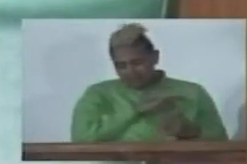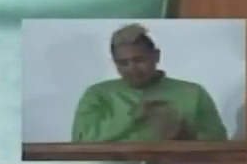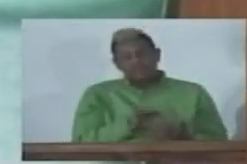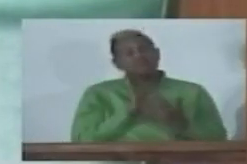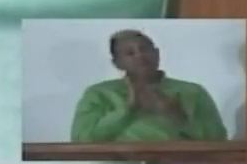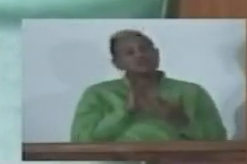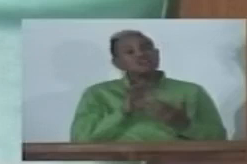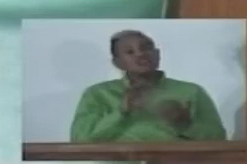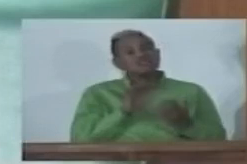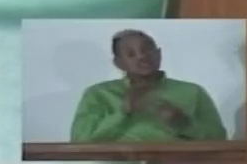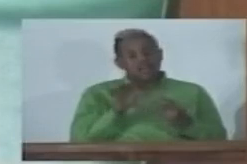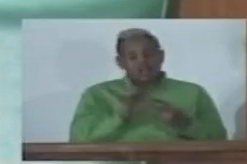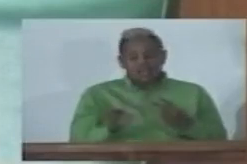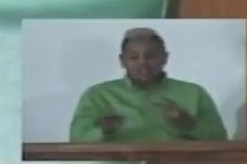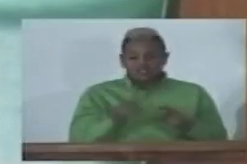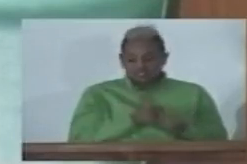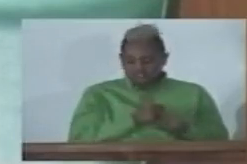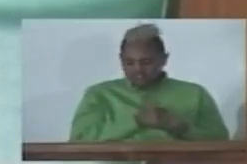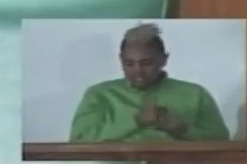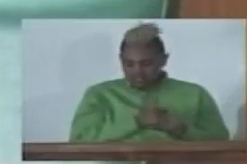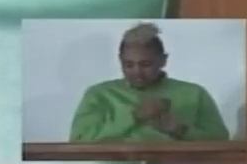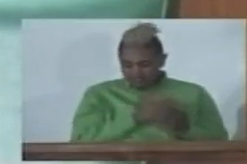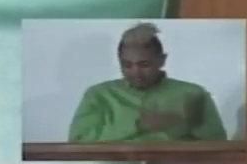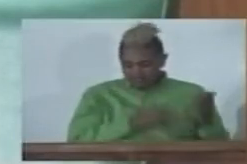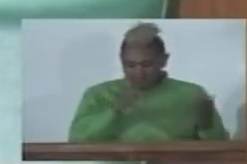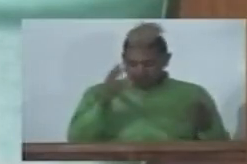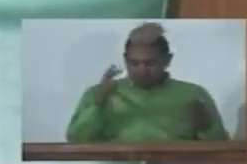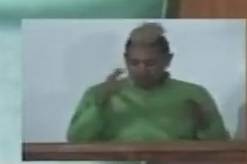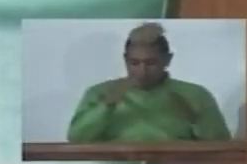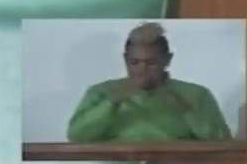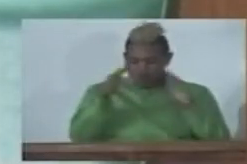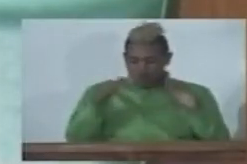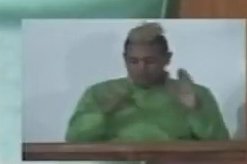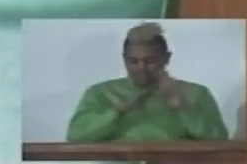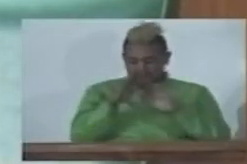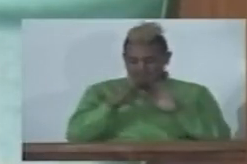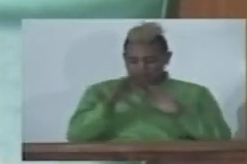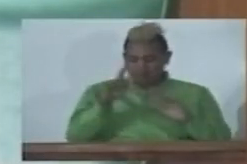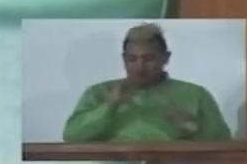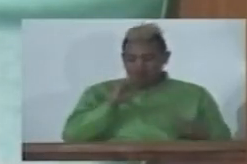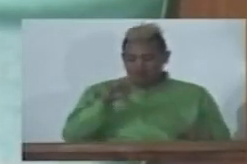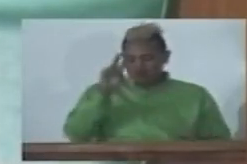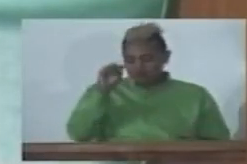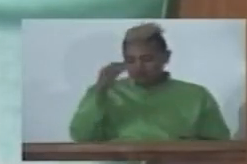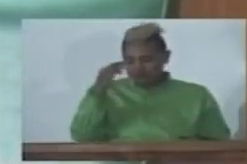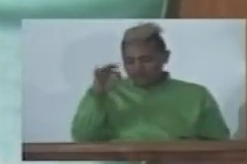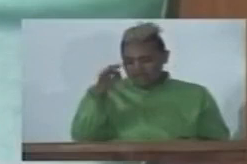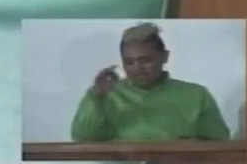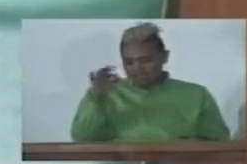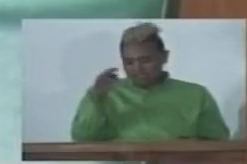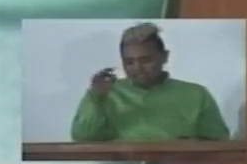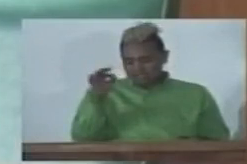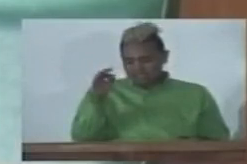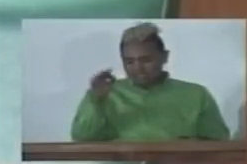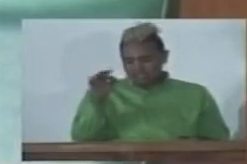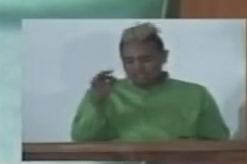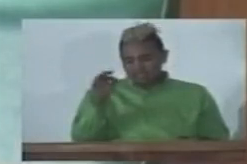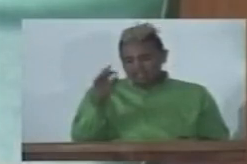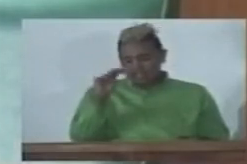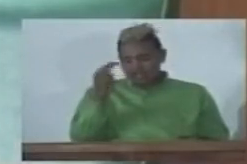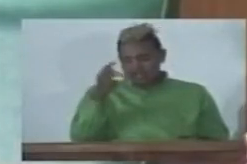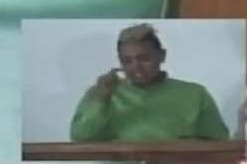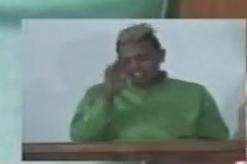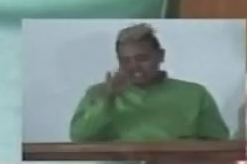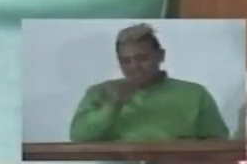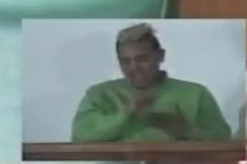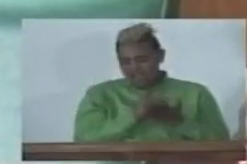Hill Estates, Hellshire Phase 3 Housing Development Order 2019, under the National Housing Trust Act,